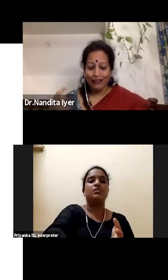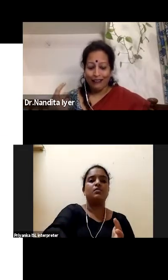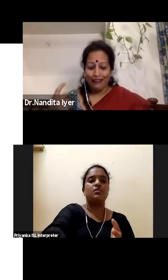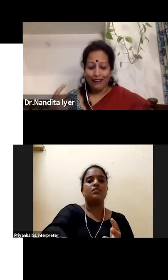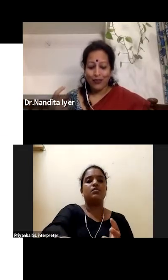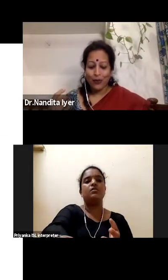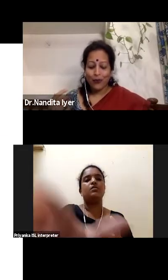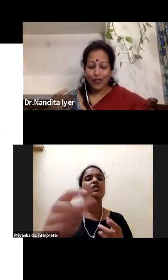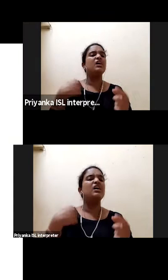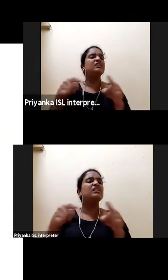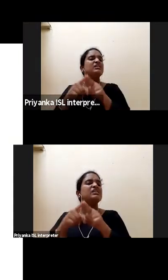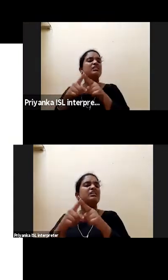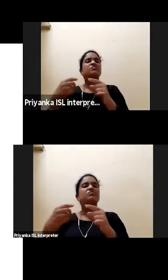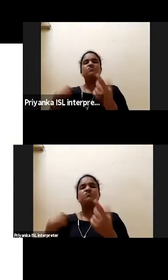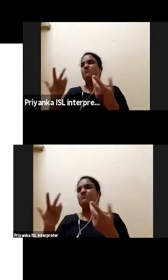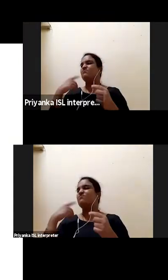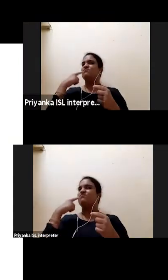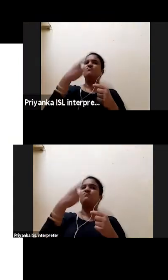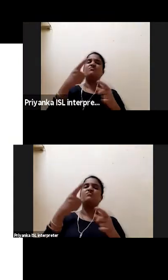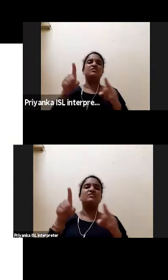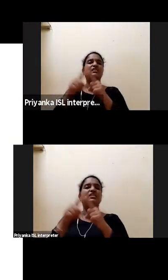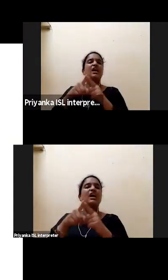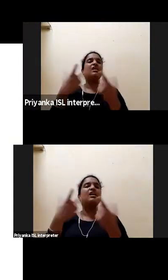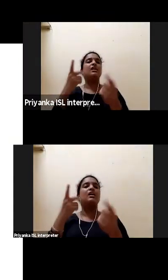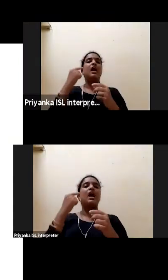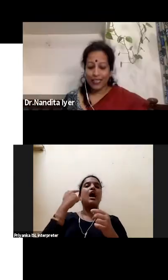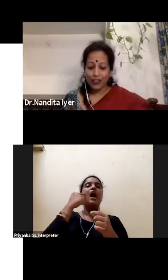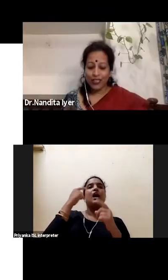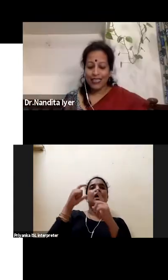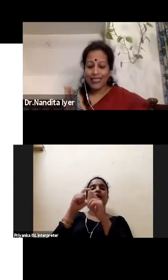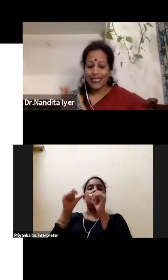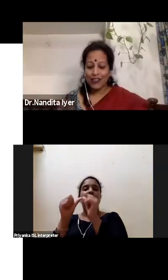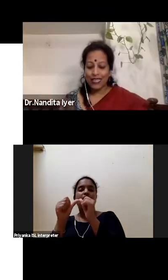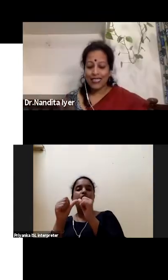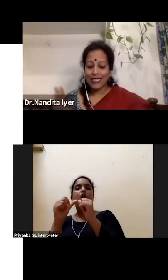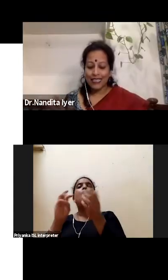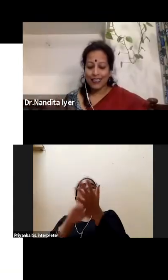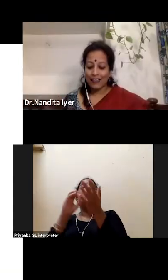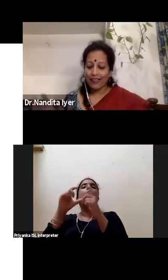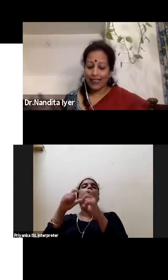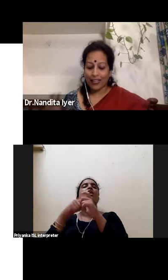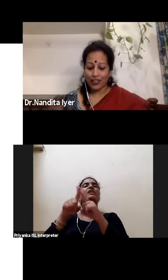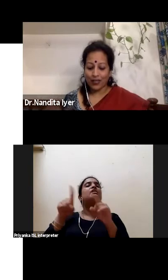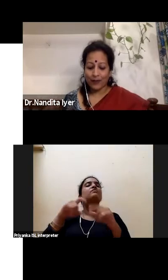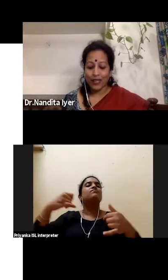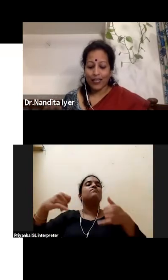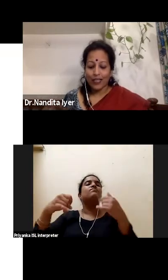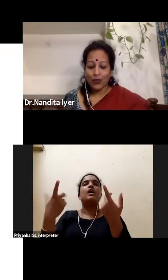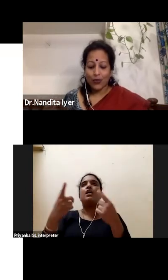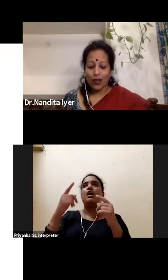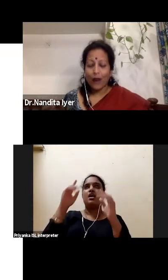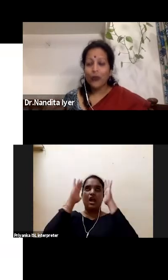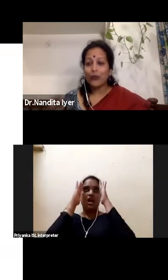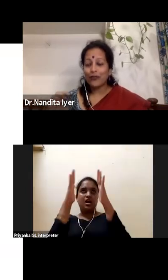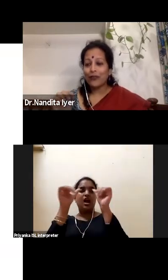now. This is called the ida model. It's called attention, interest, desire, and action.